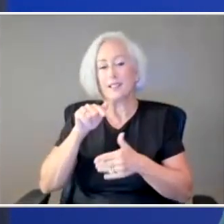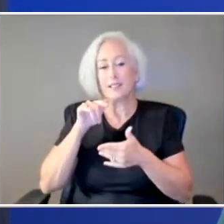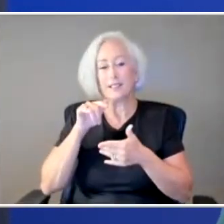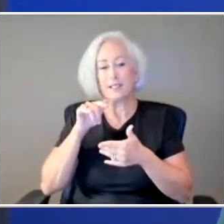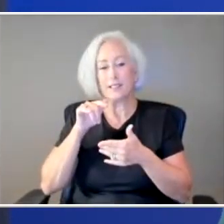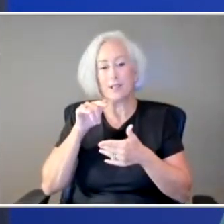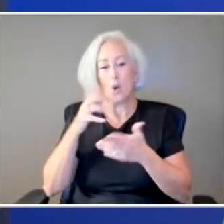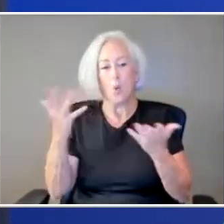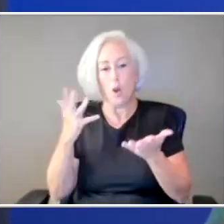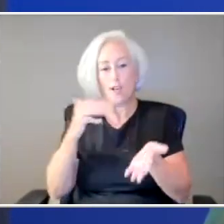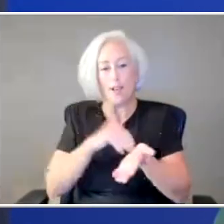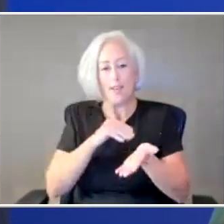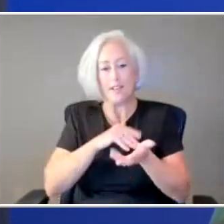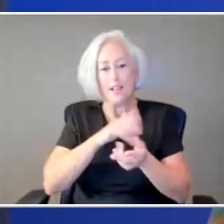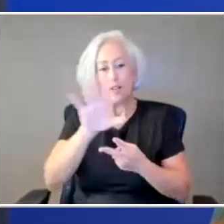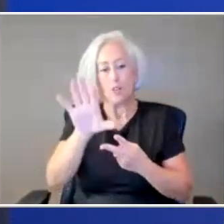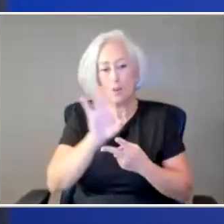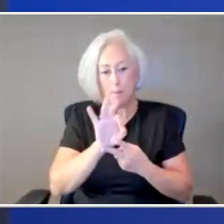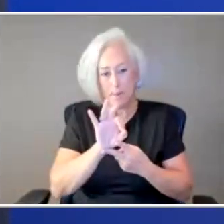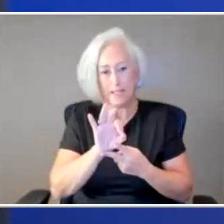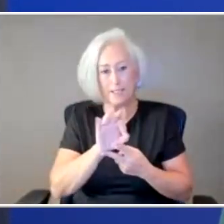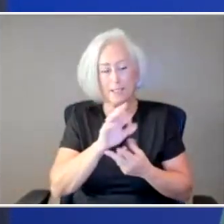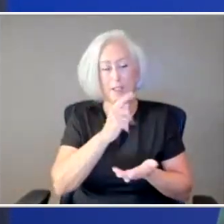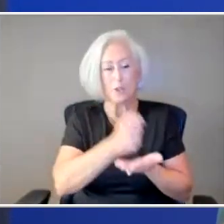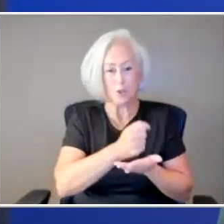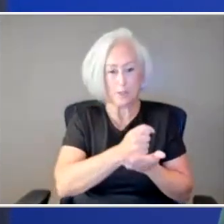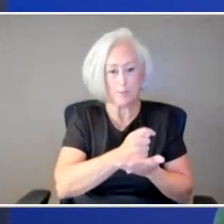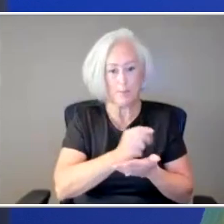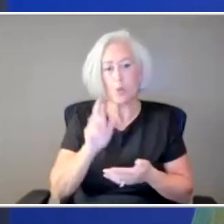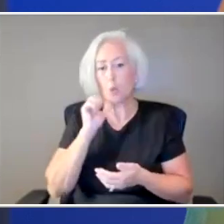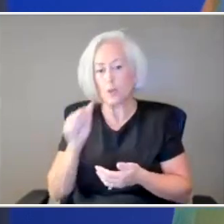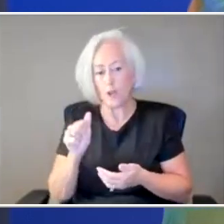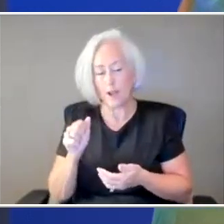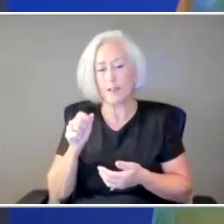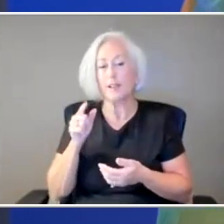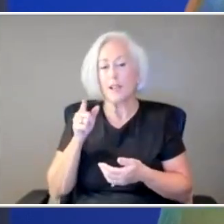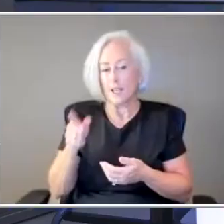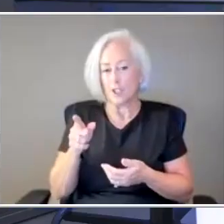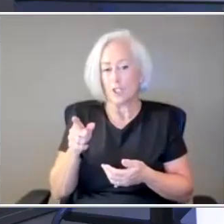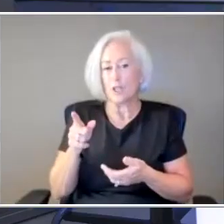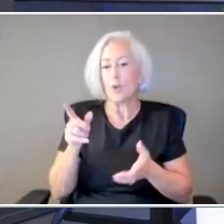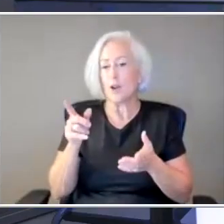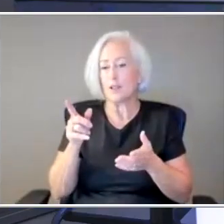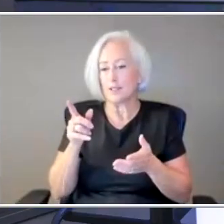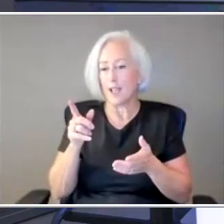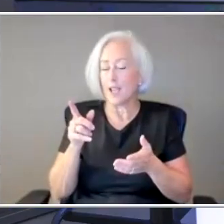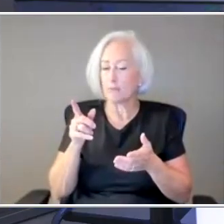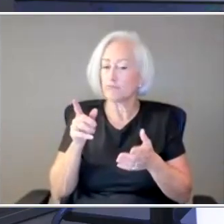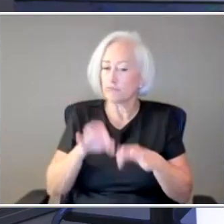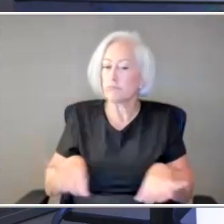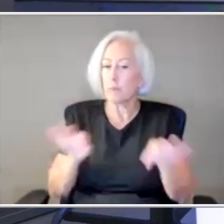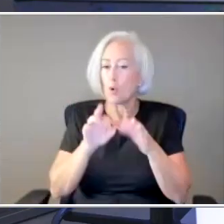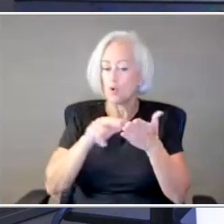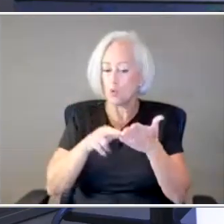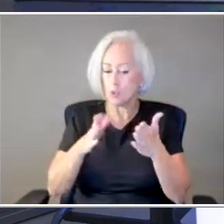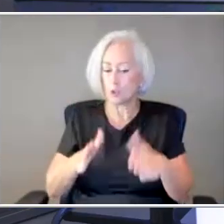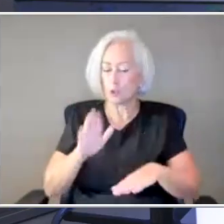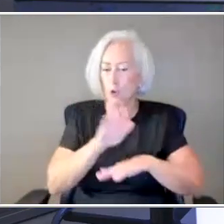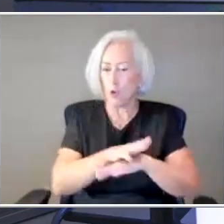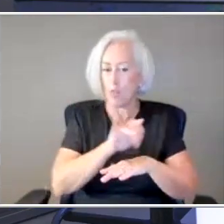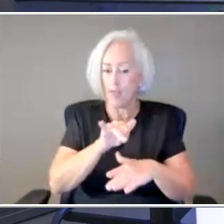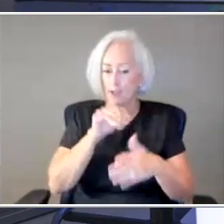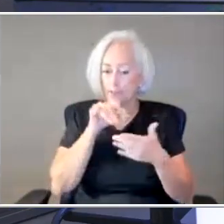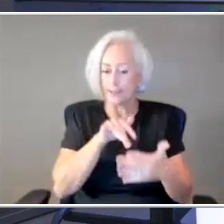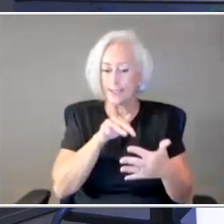there was the treatment. And I really appreciate that. And she was a key researcher on that trial. Well, we want to remind everyone as we're talking about cervical